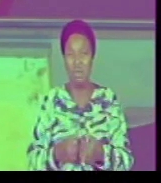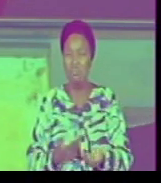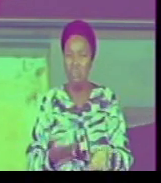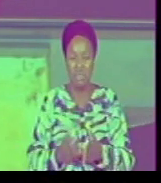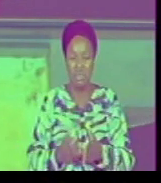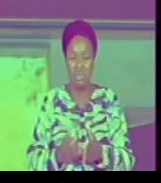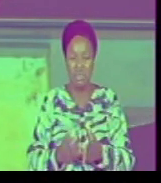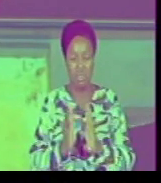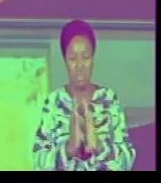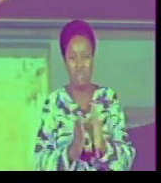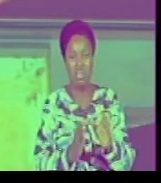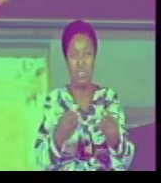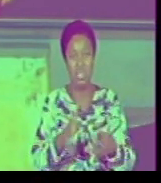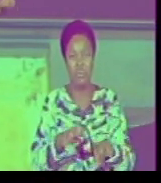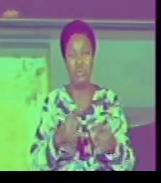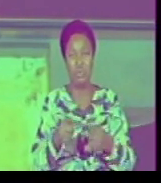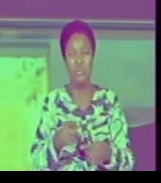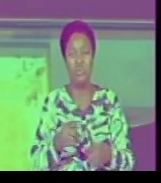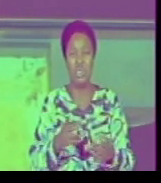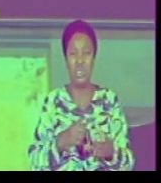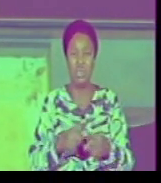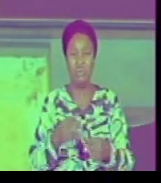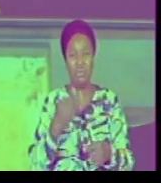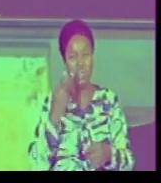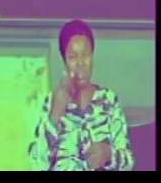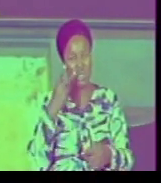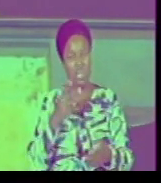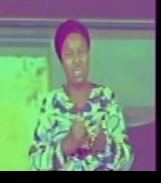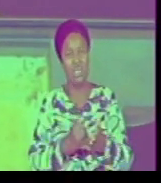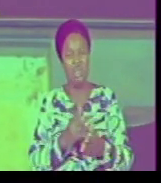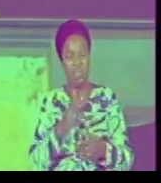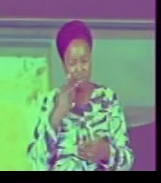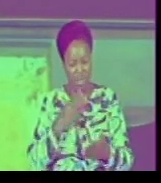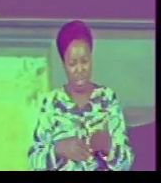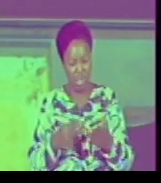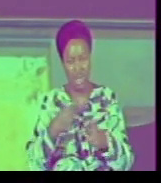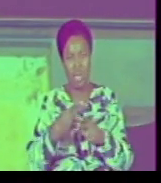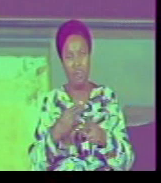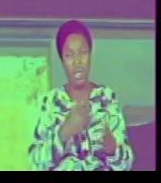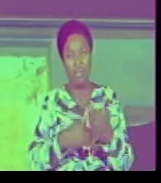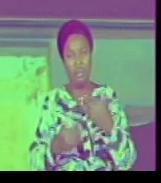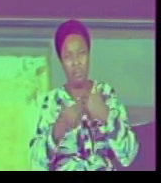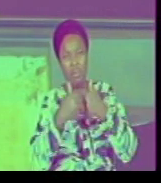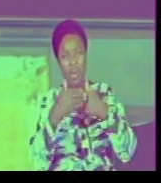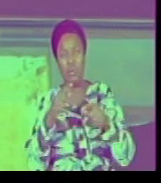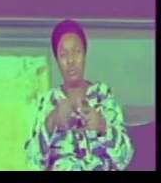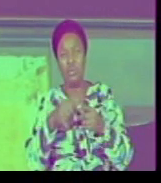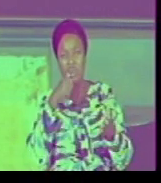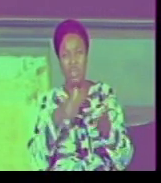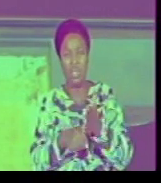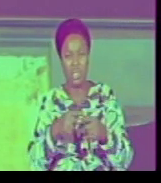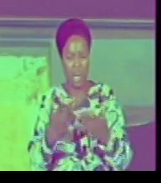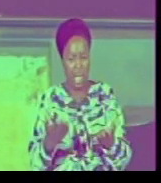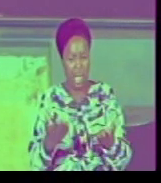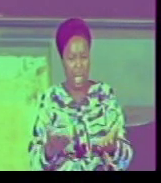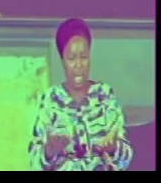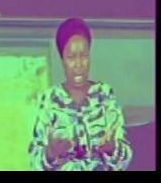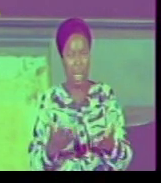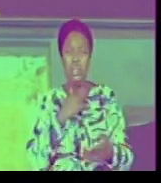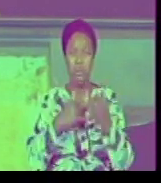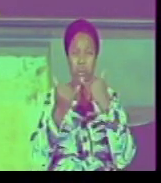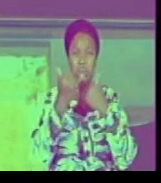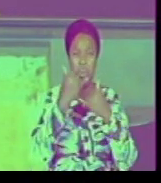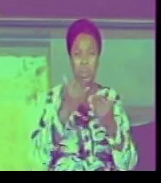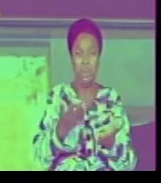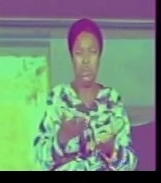at the name behind the letter. Say, what? There's a mistake here. This is not mine. This is not my